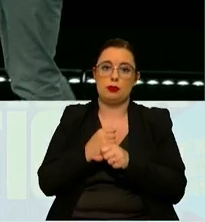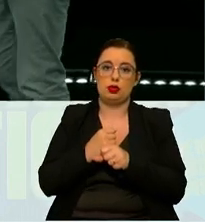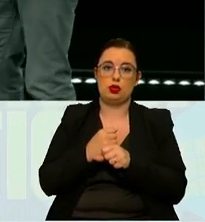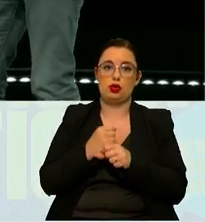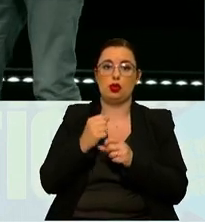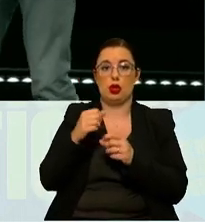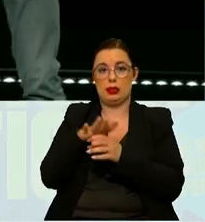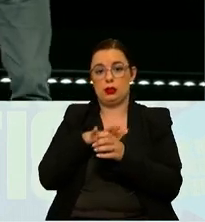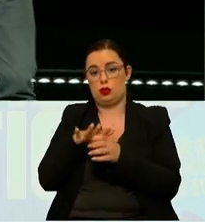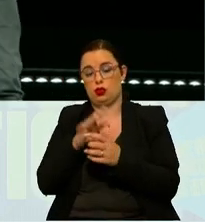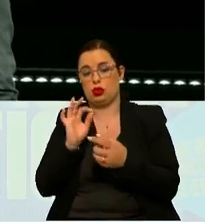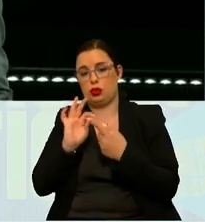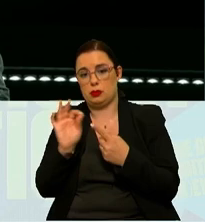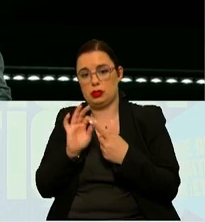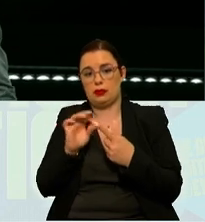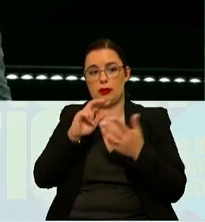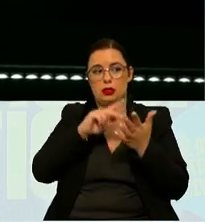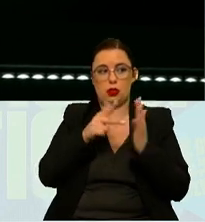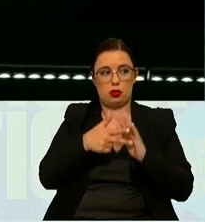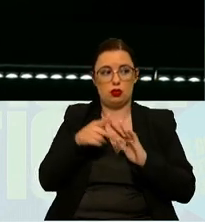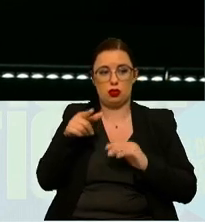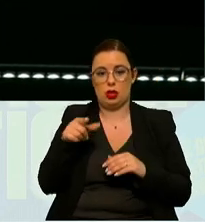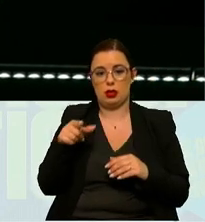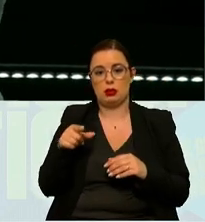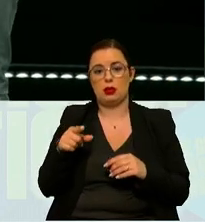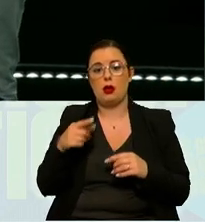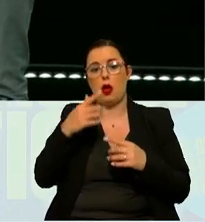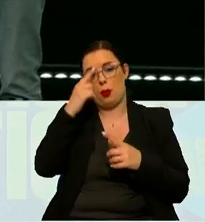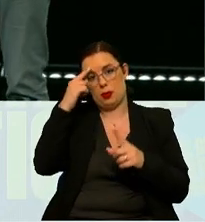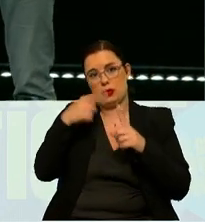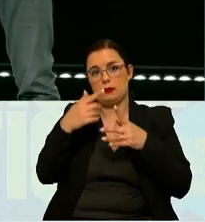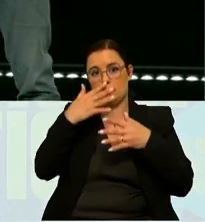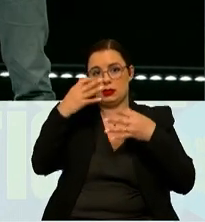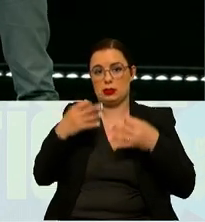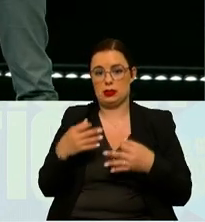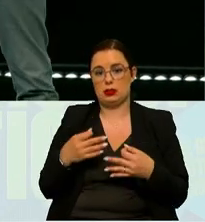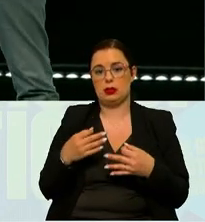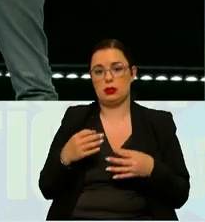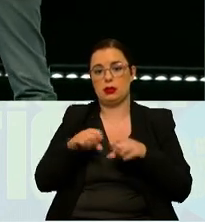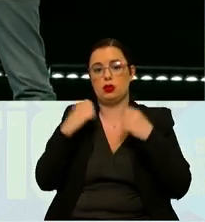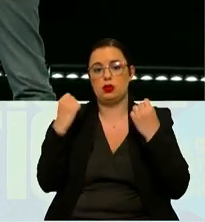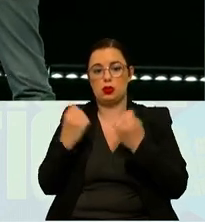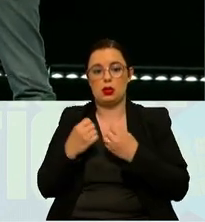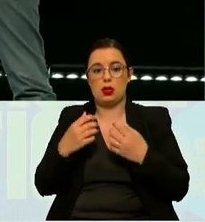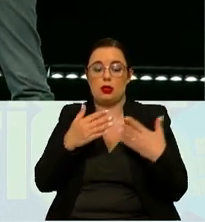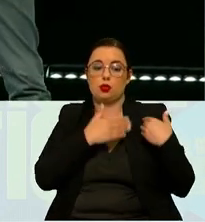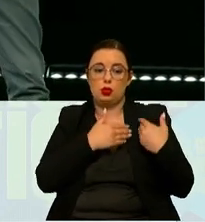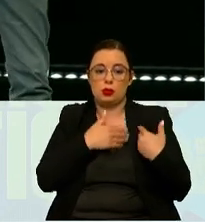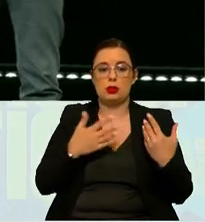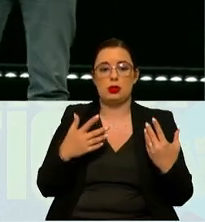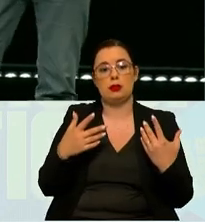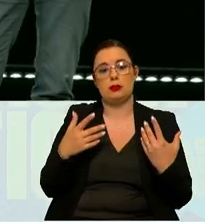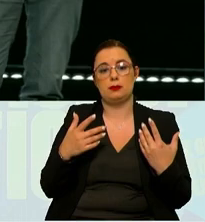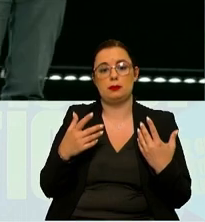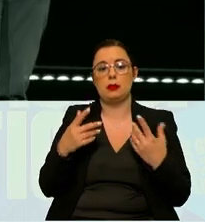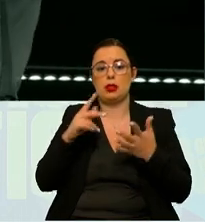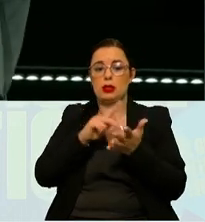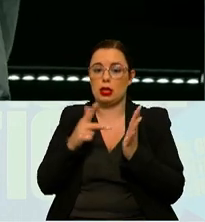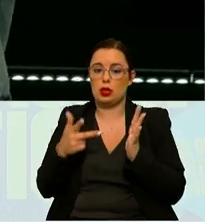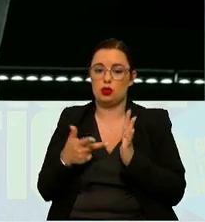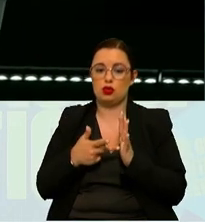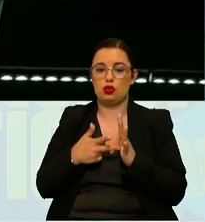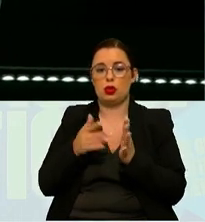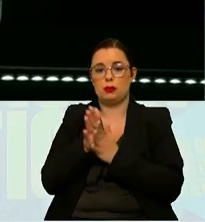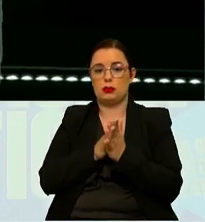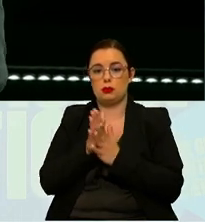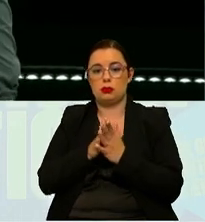use cases that we are applying this technology to make sure that we are being socially responsible and we are not applying this technology to